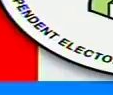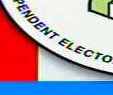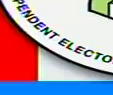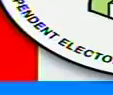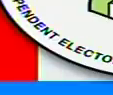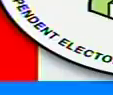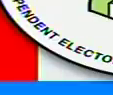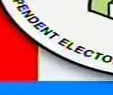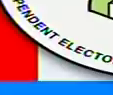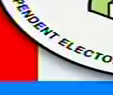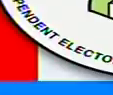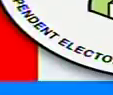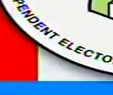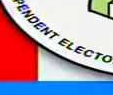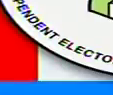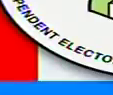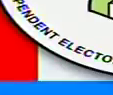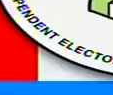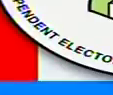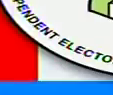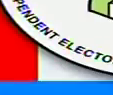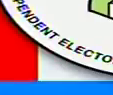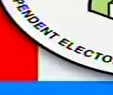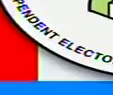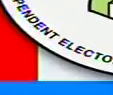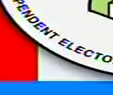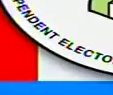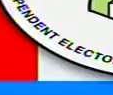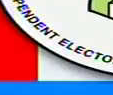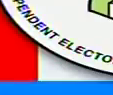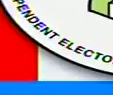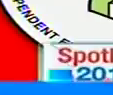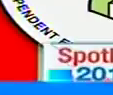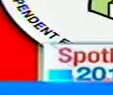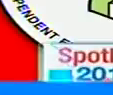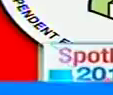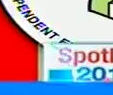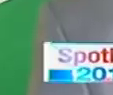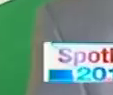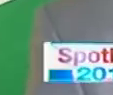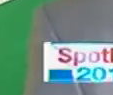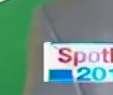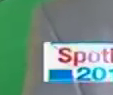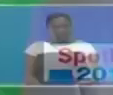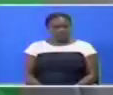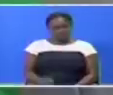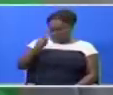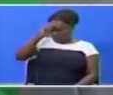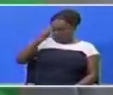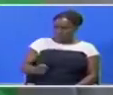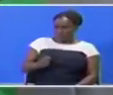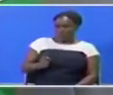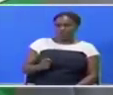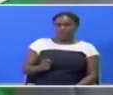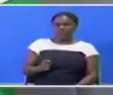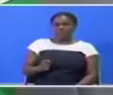returning officers. The appeal is due for hearing on the 6th and the 7th of June. The judiciary, the judges